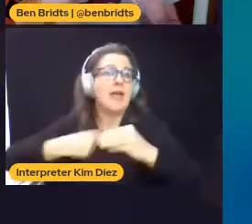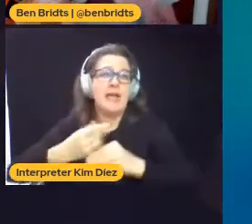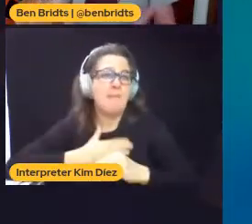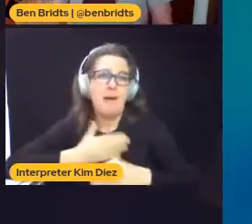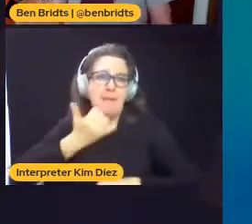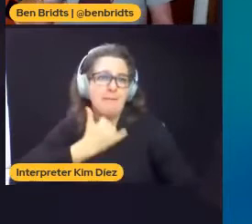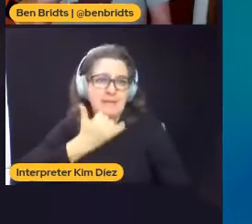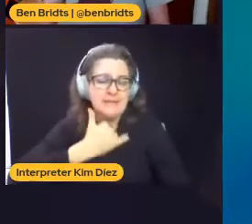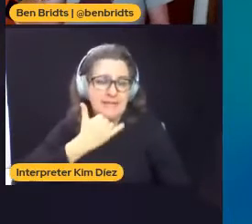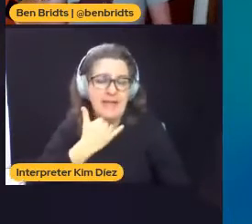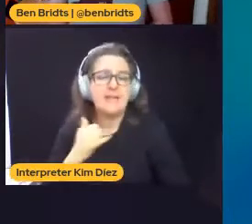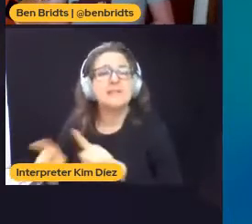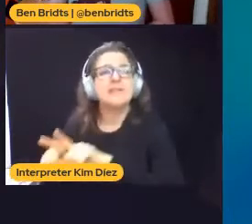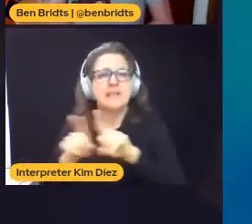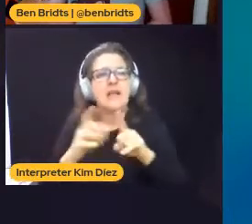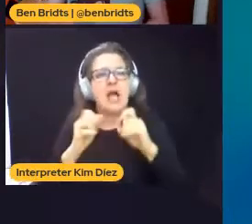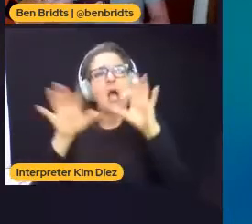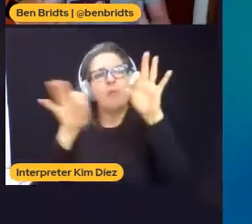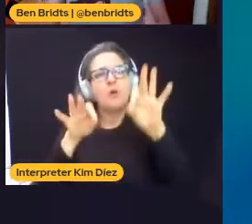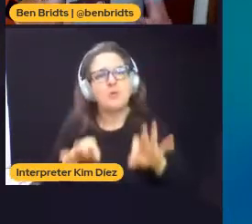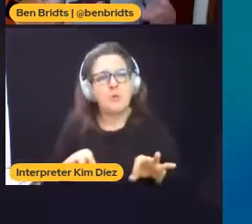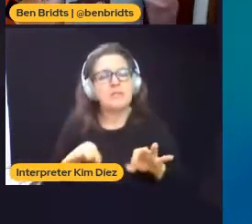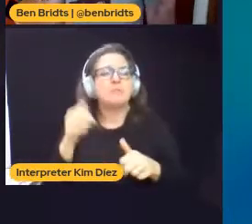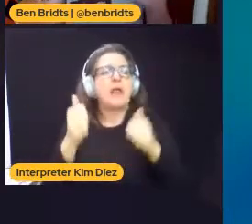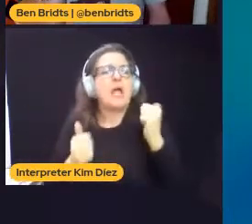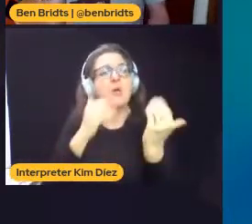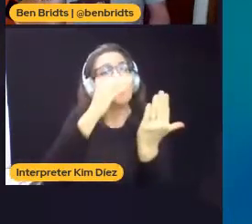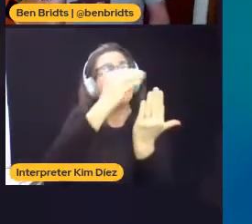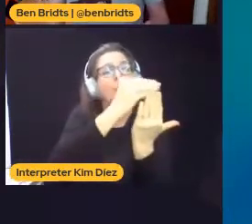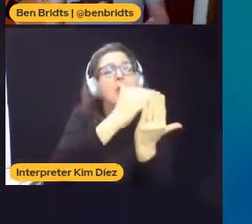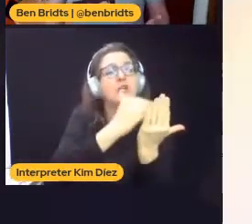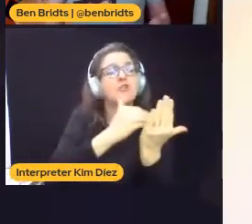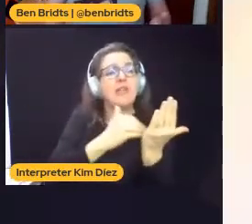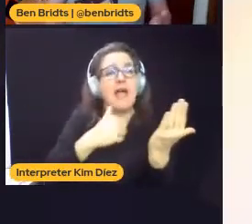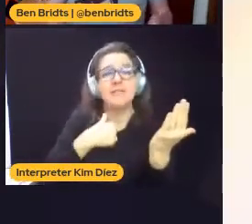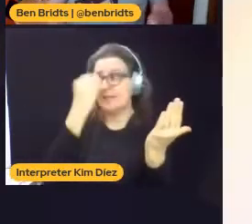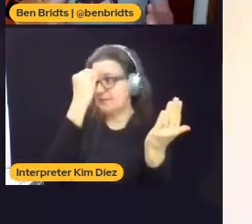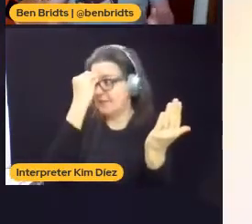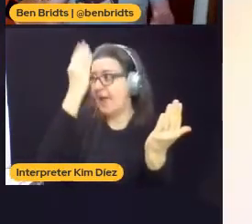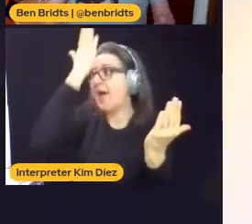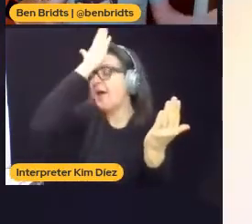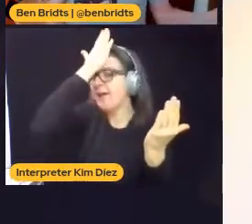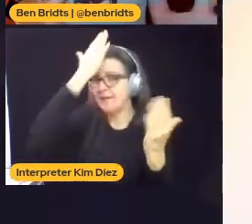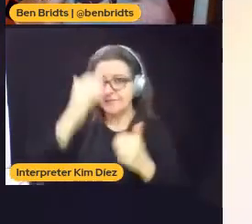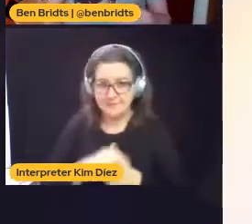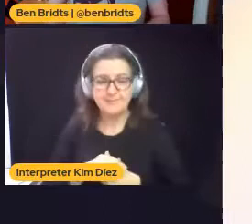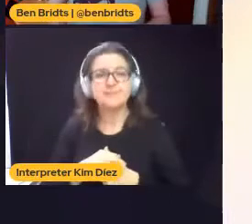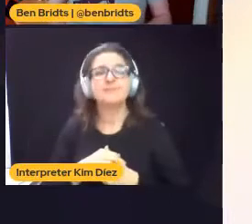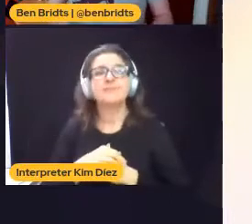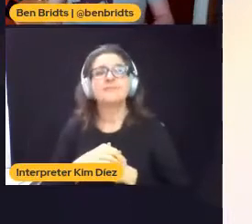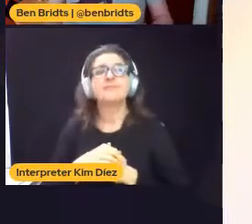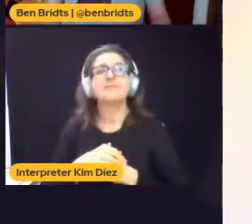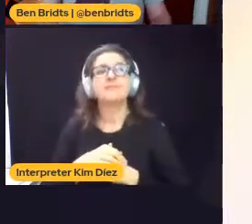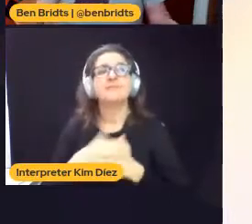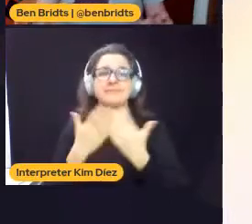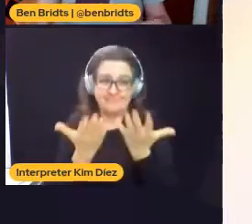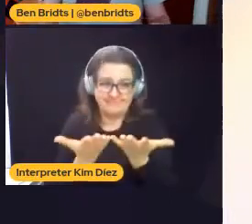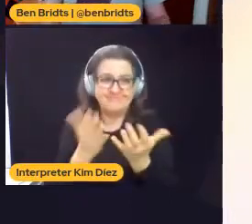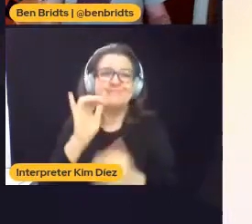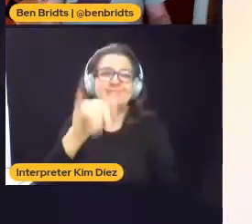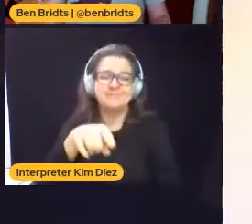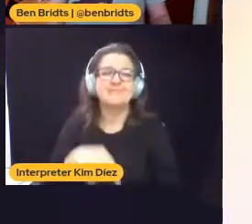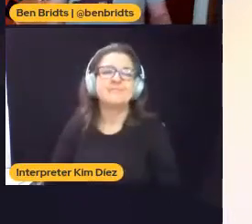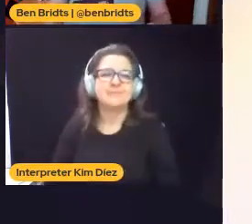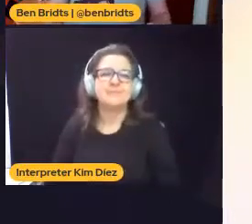to explain which lessons I'm taking from them. This one is not